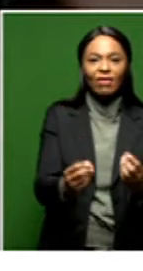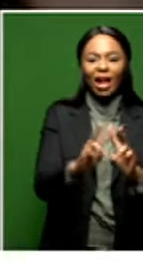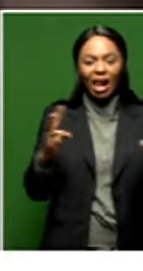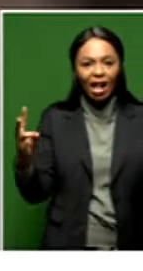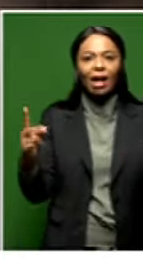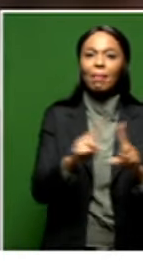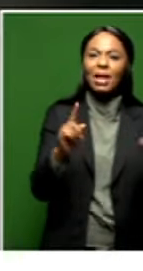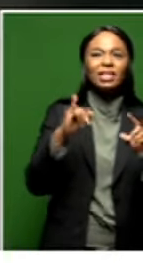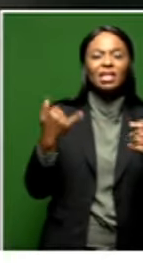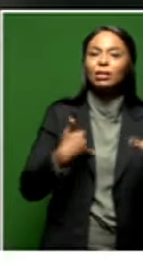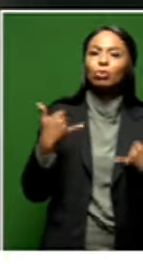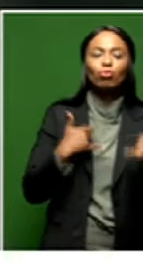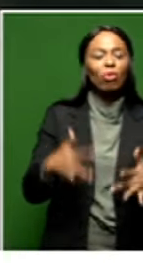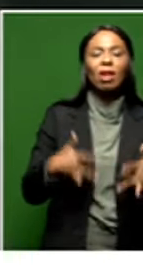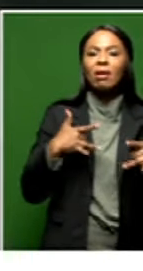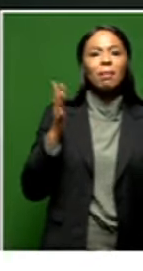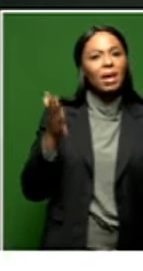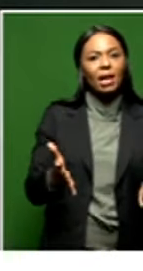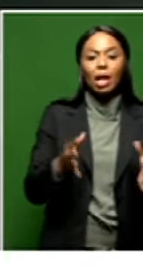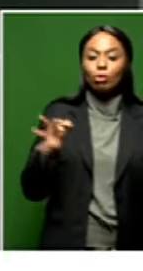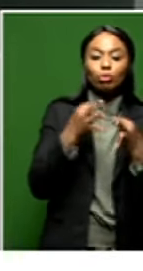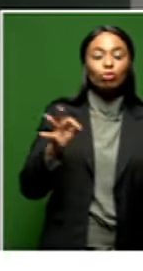have grace. So I think that's sort of where the song came about is,